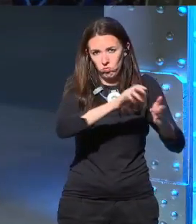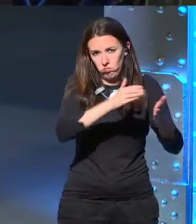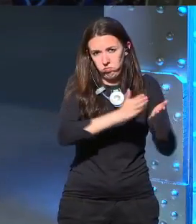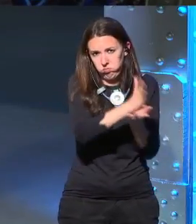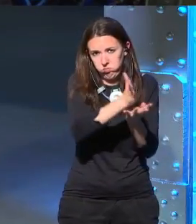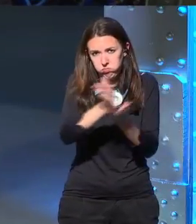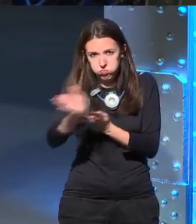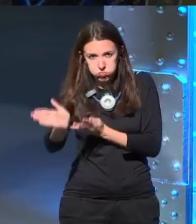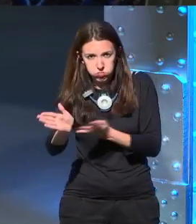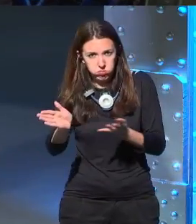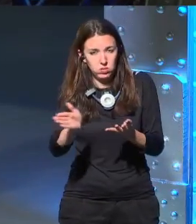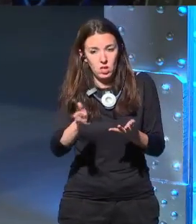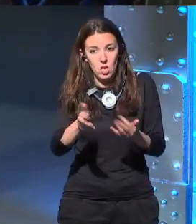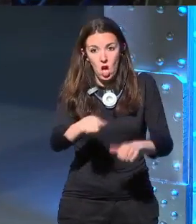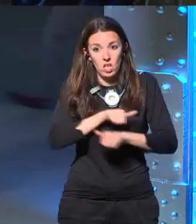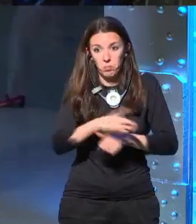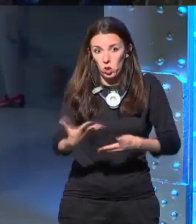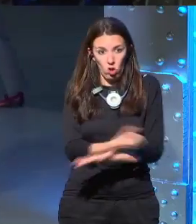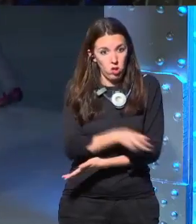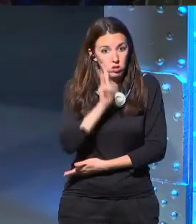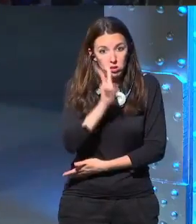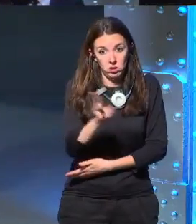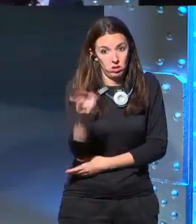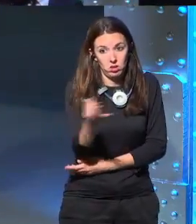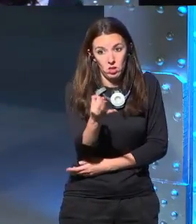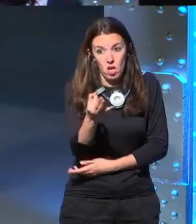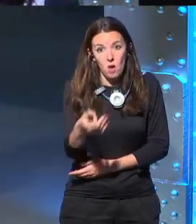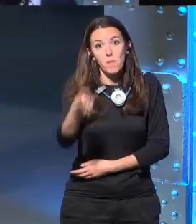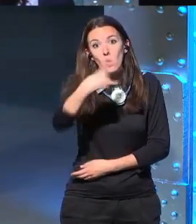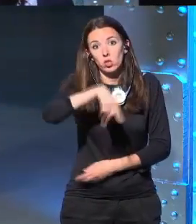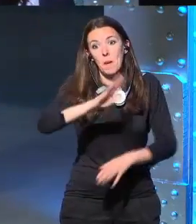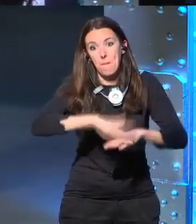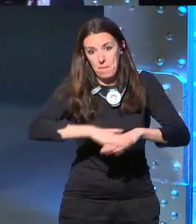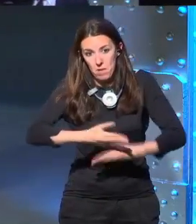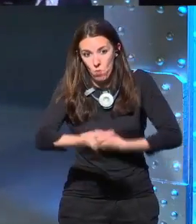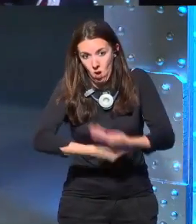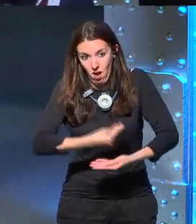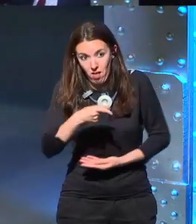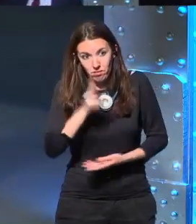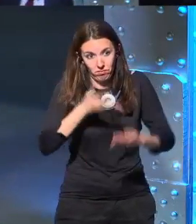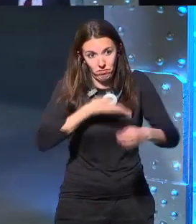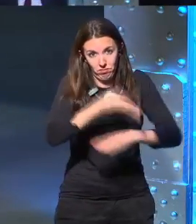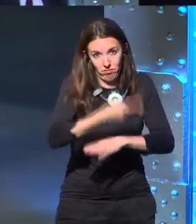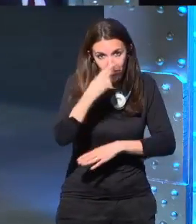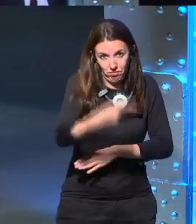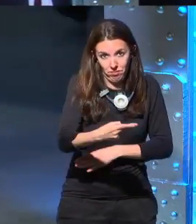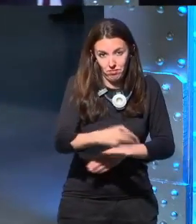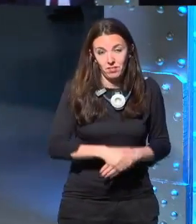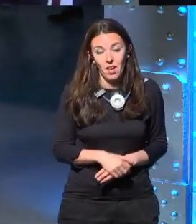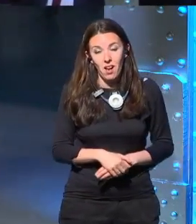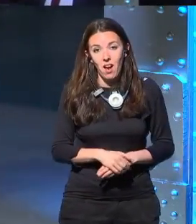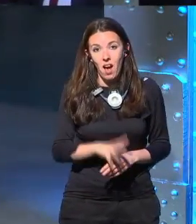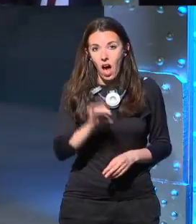hope, will come see, but especially I hope you will. And it shows those wonderful codices